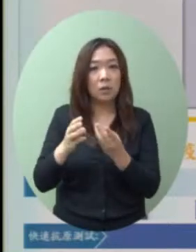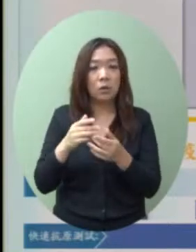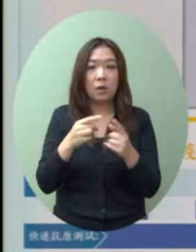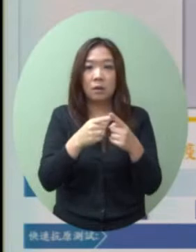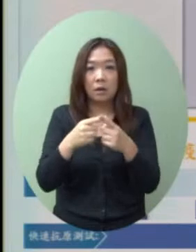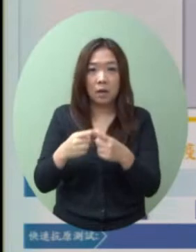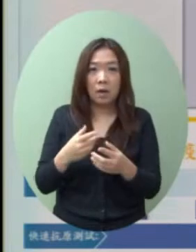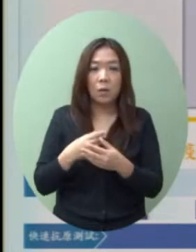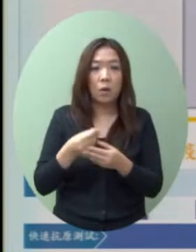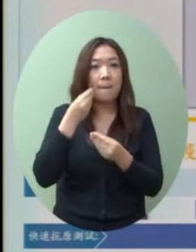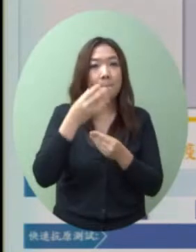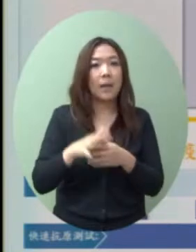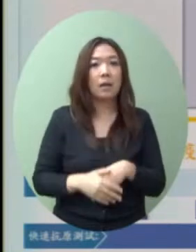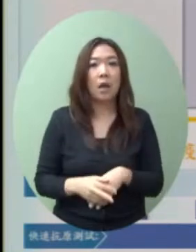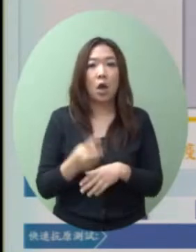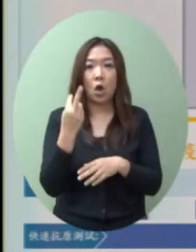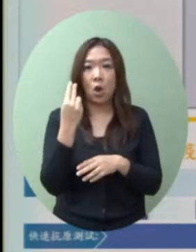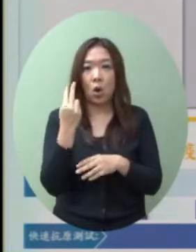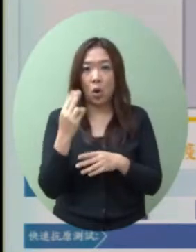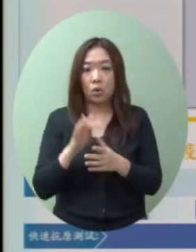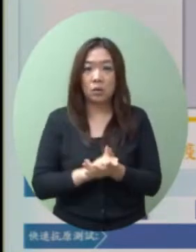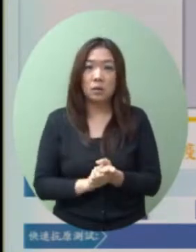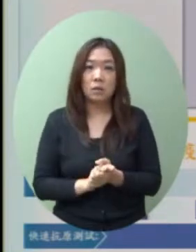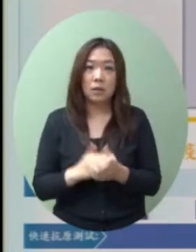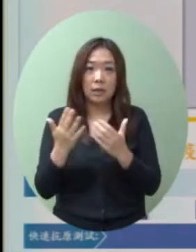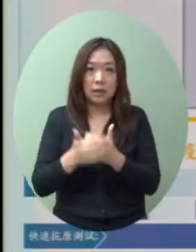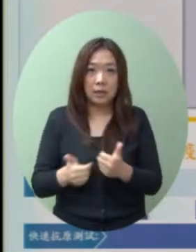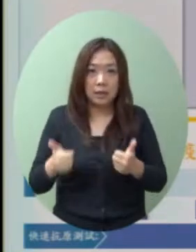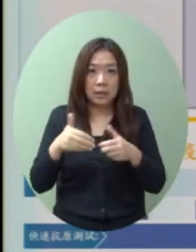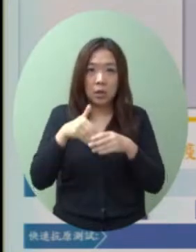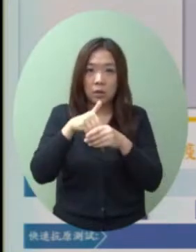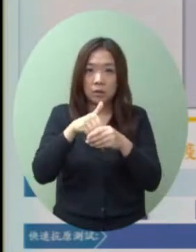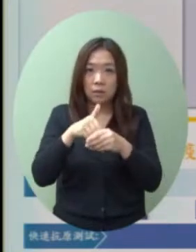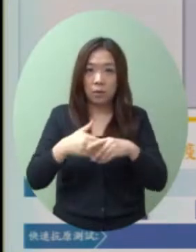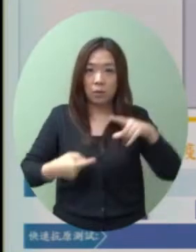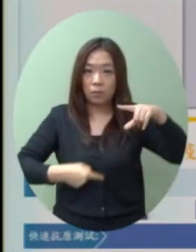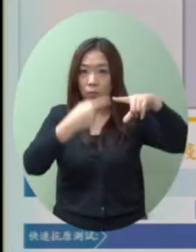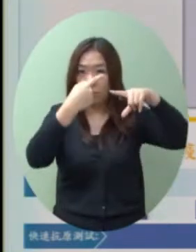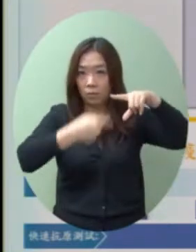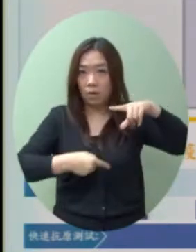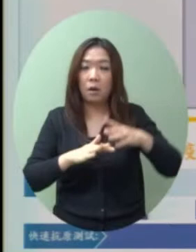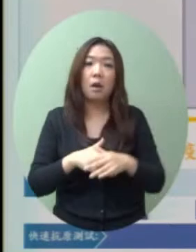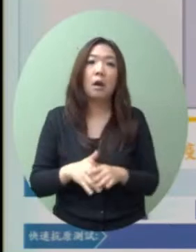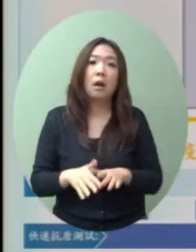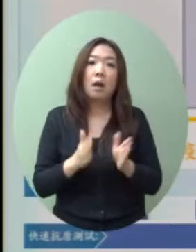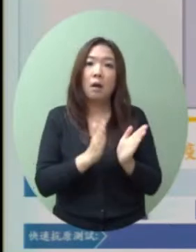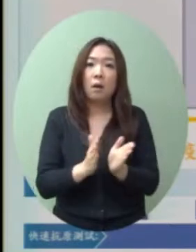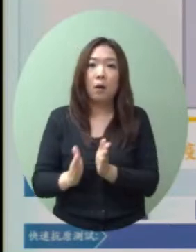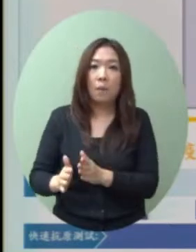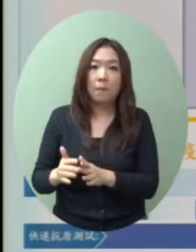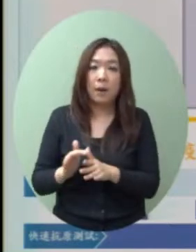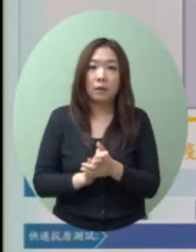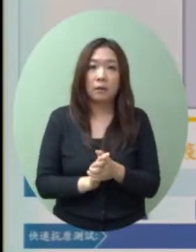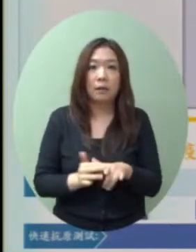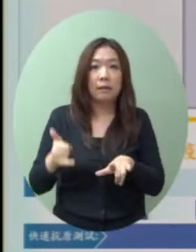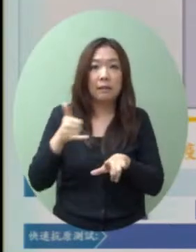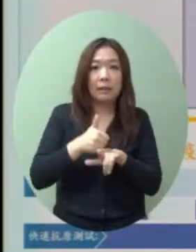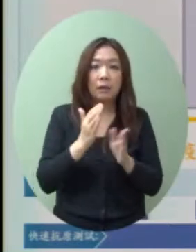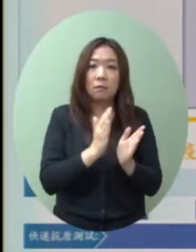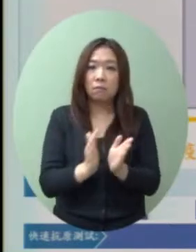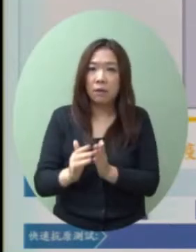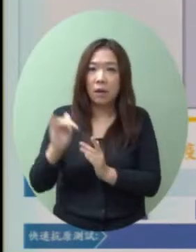We will make sure that those who meet all the requirements of booking and declarations will receive